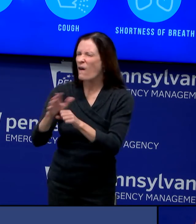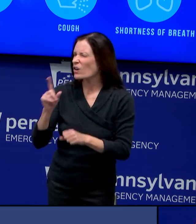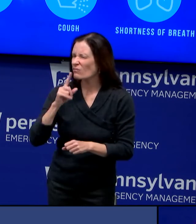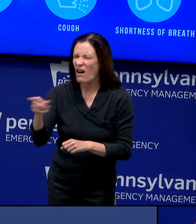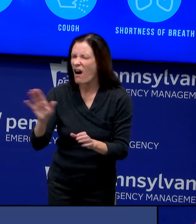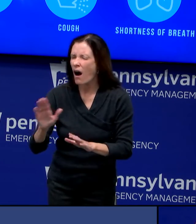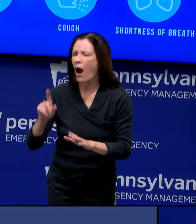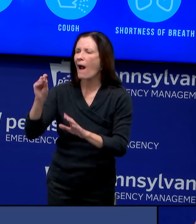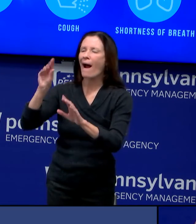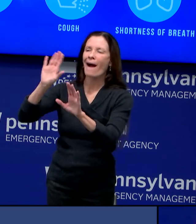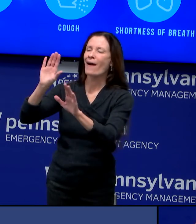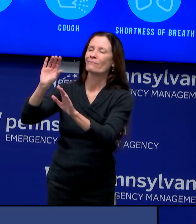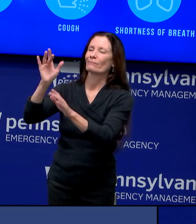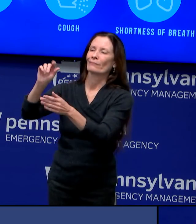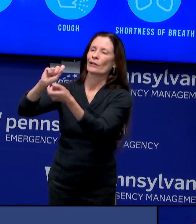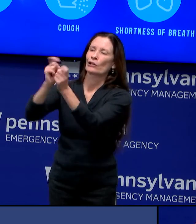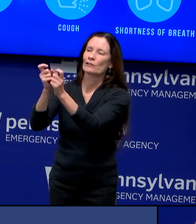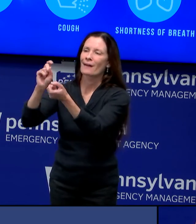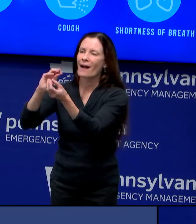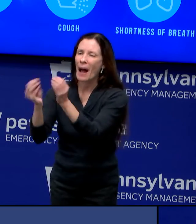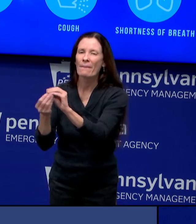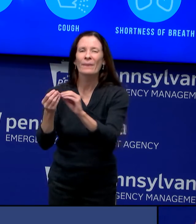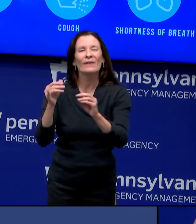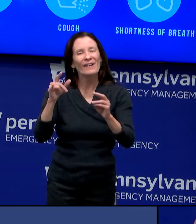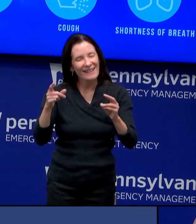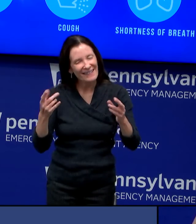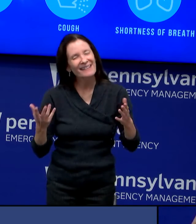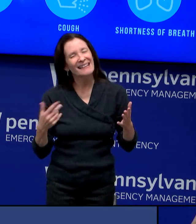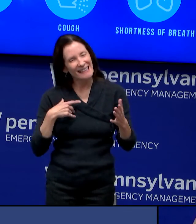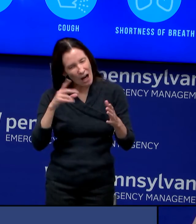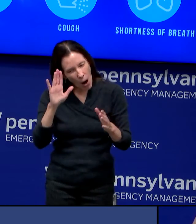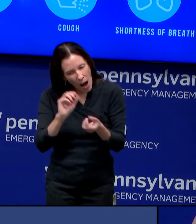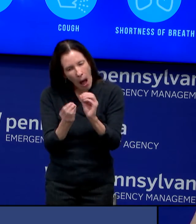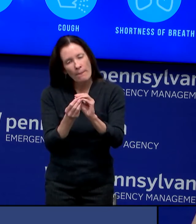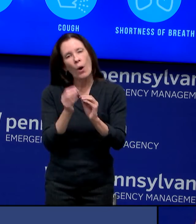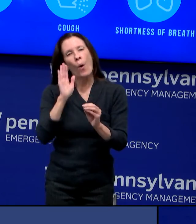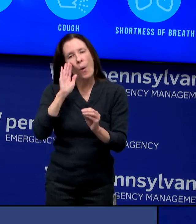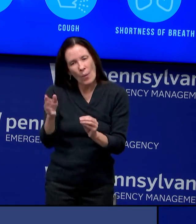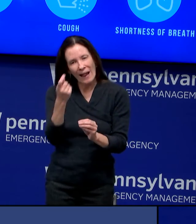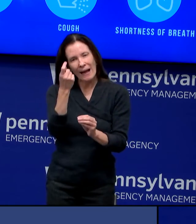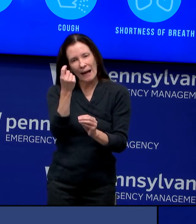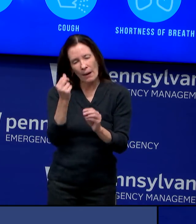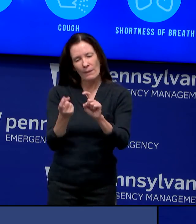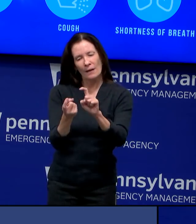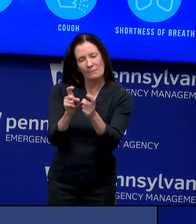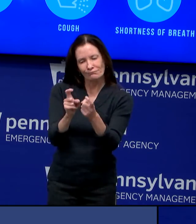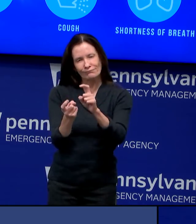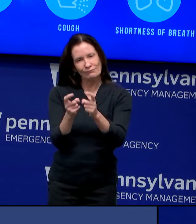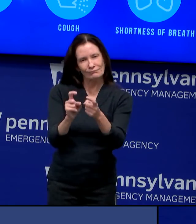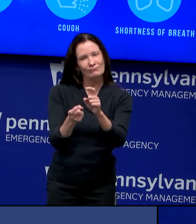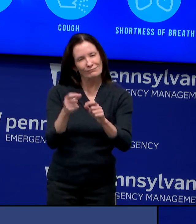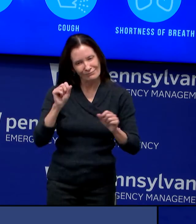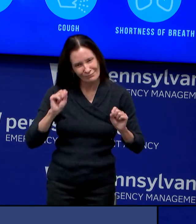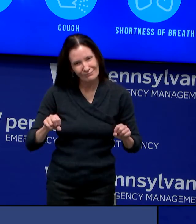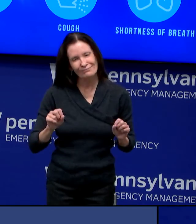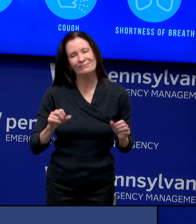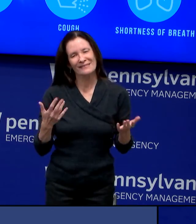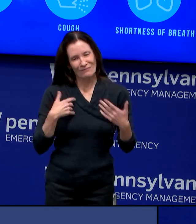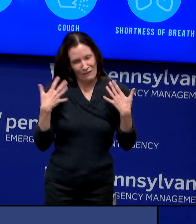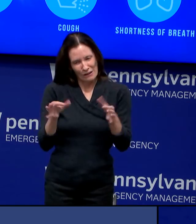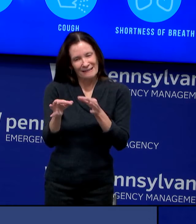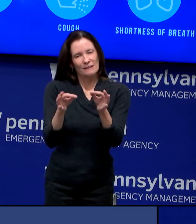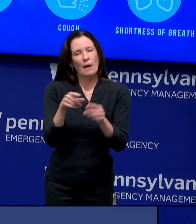very transparent and very open about the data. That has added to the complexity, and that's what I was at least trying to explain before.